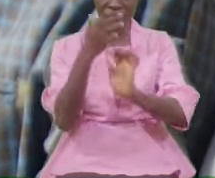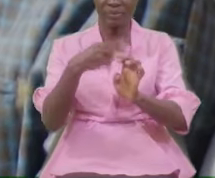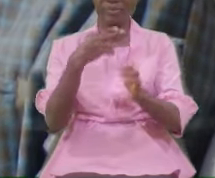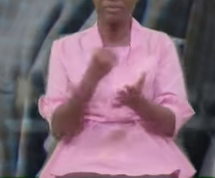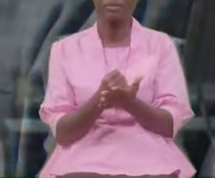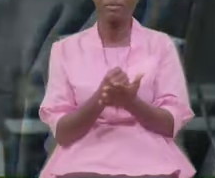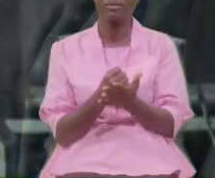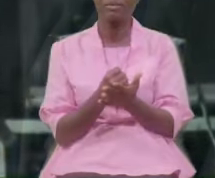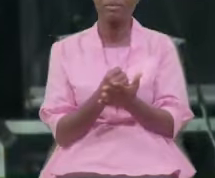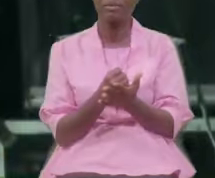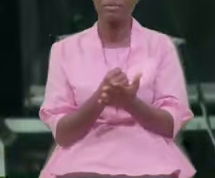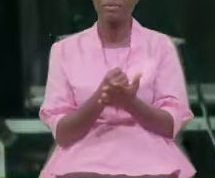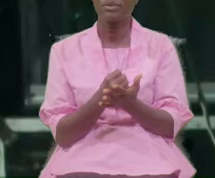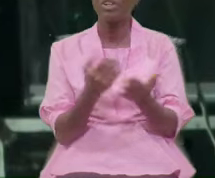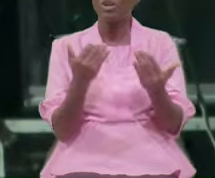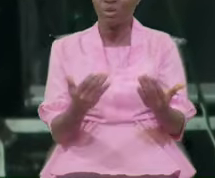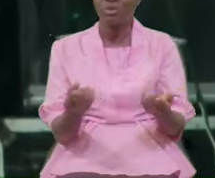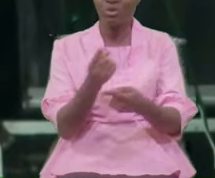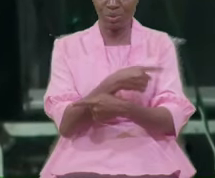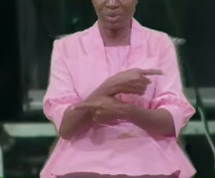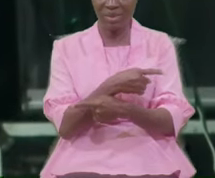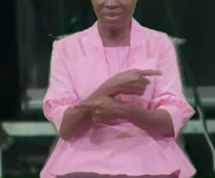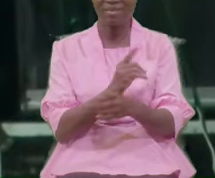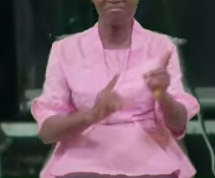you today I have